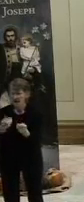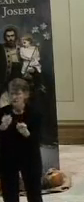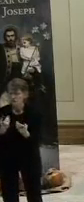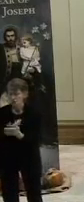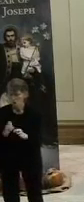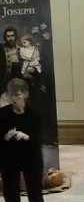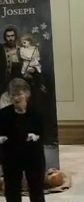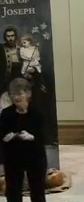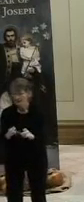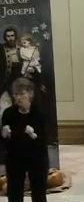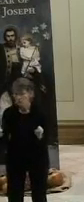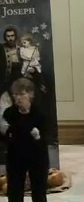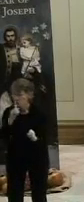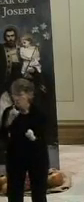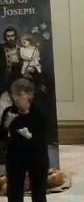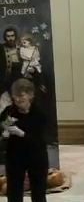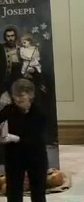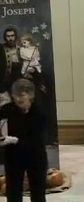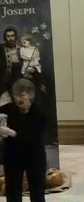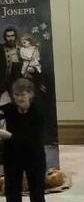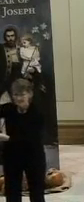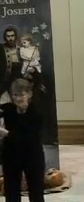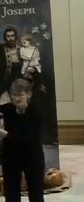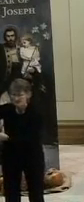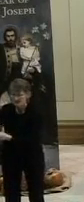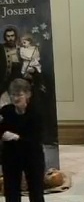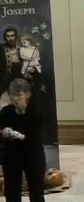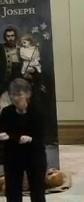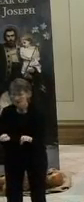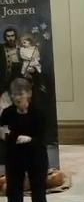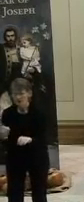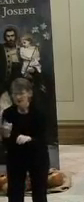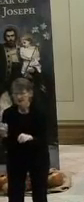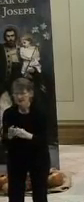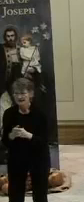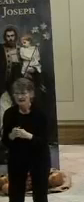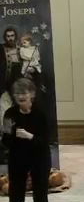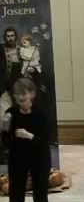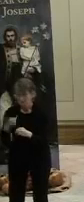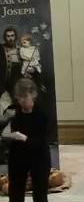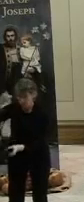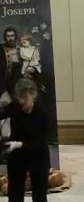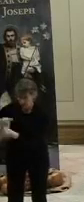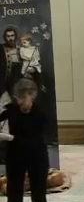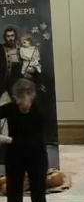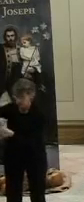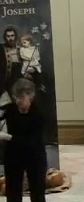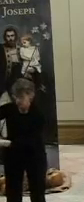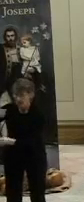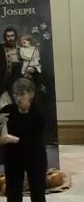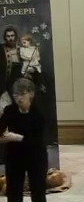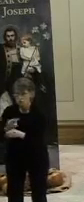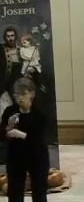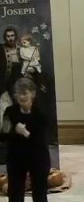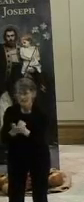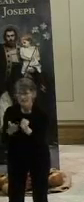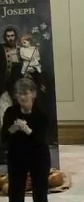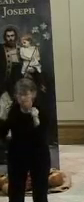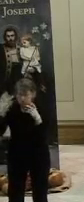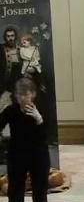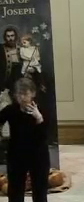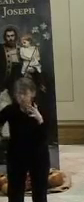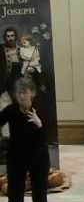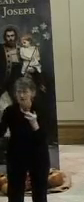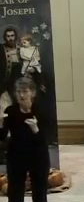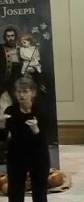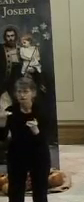where those who sang in the choir, the robes were up there. And if a person goes up there, you can see what the original painting of our church was.